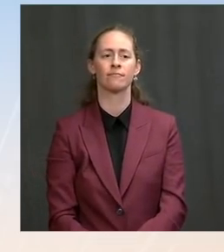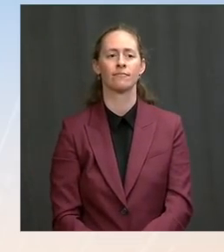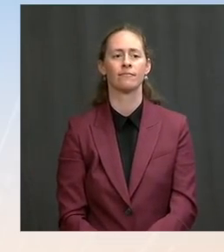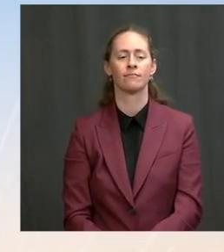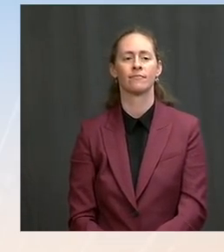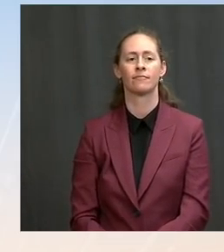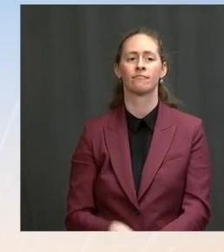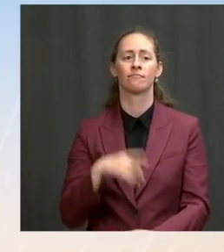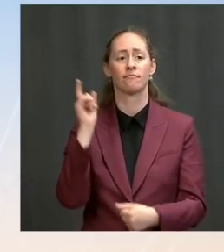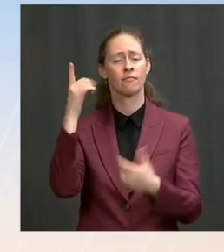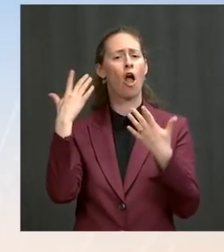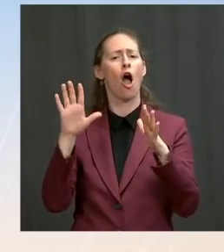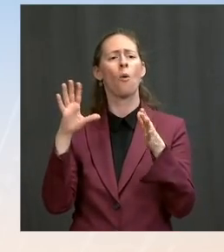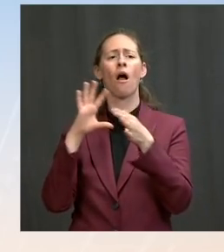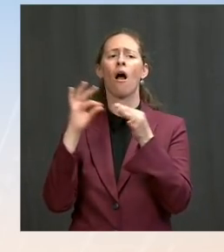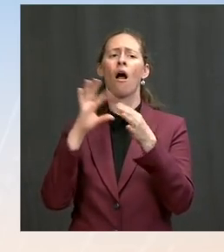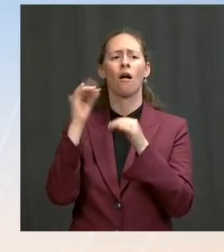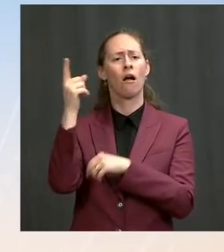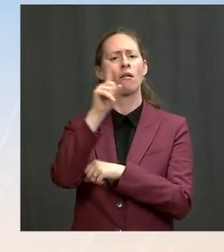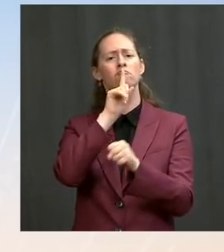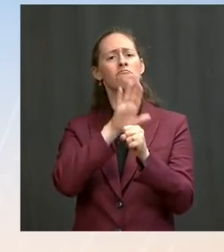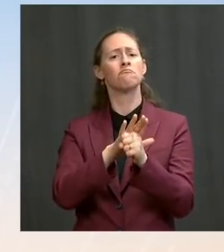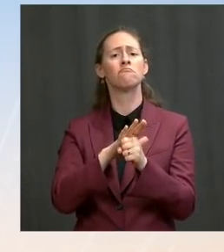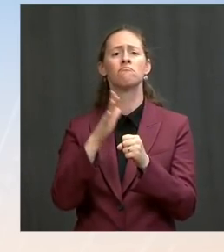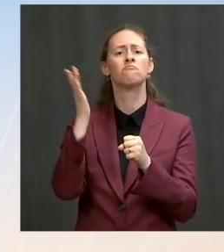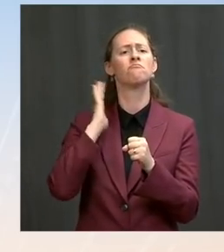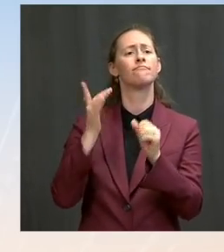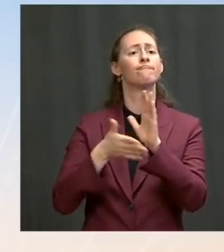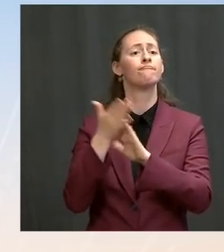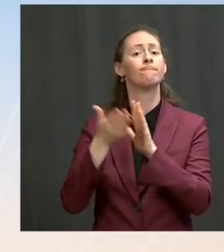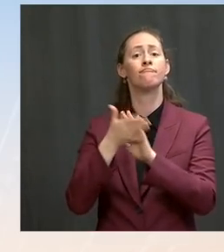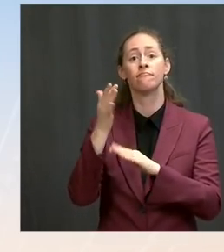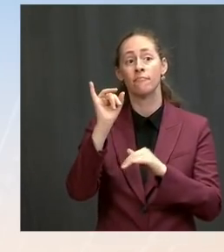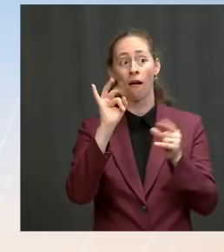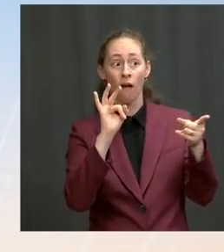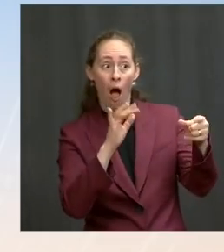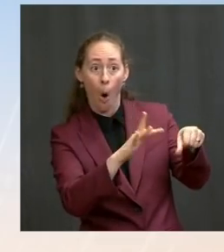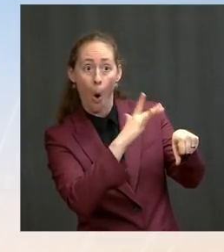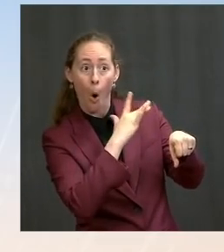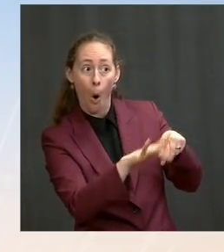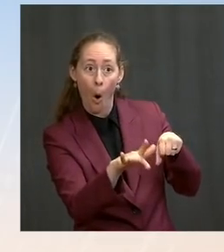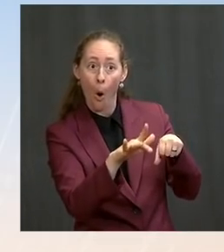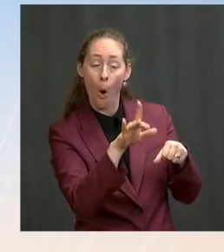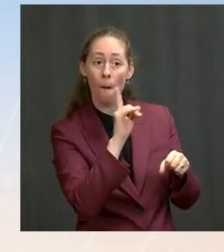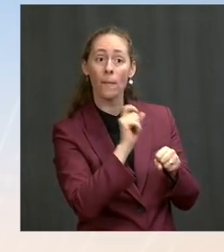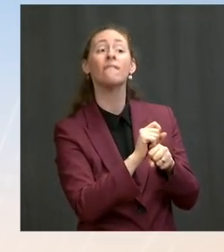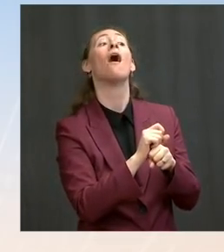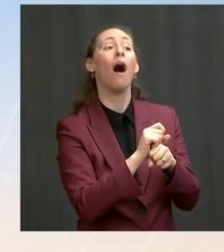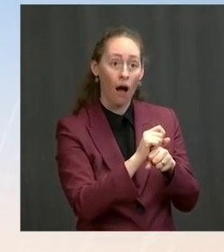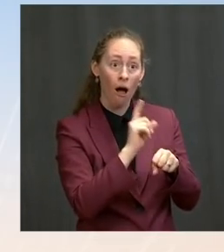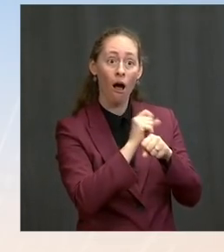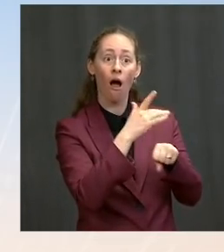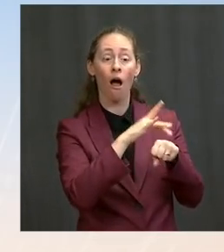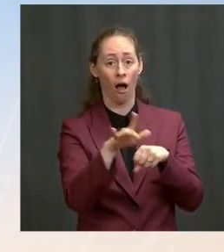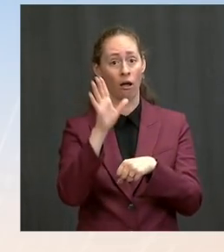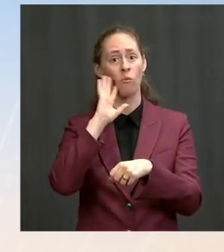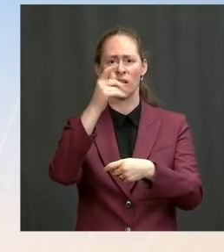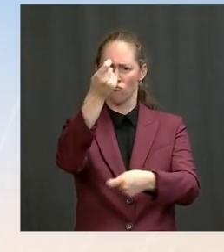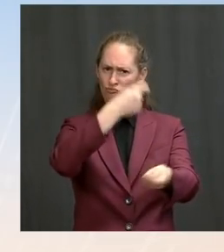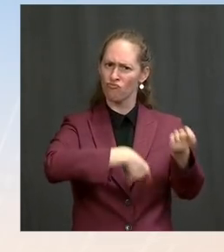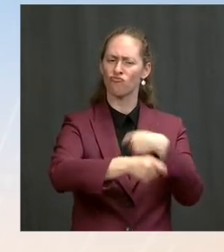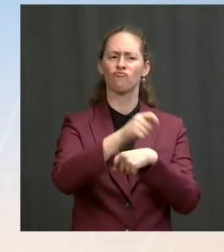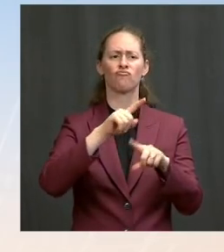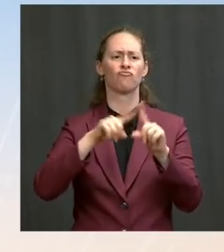that he committed to nominate if there was an opening, and we do not know if there's an opening, and it is up to the justices to decide whether there will be an